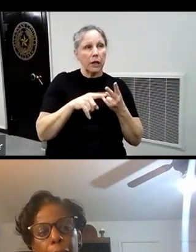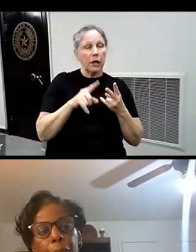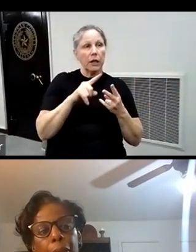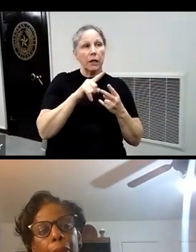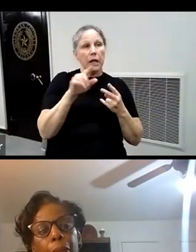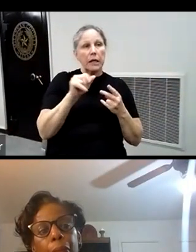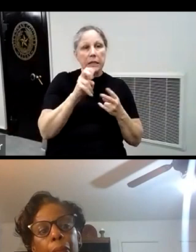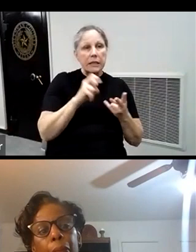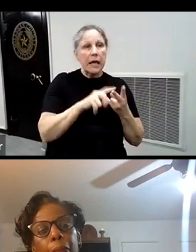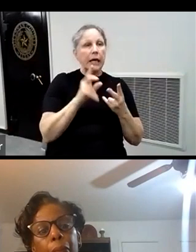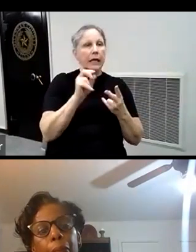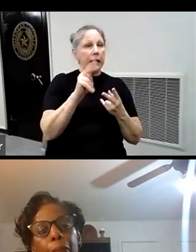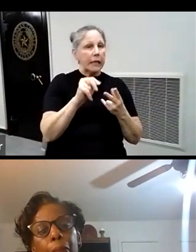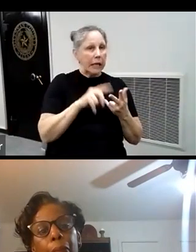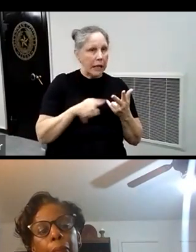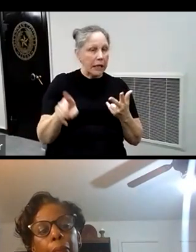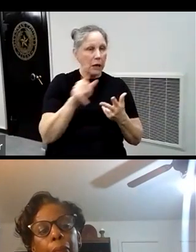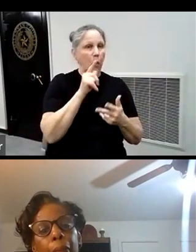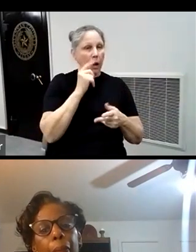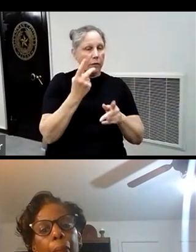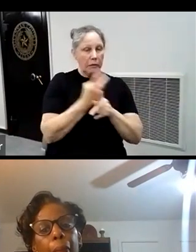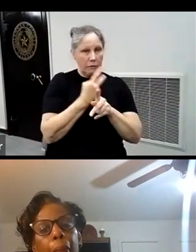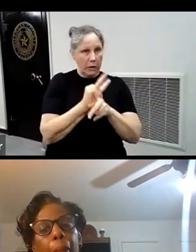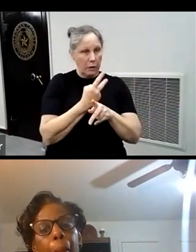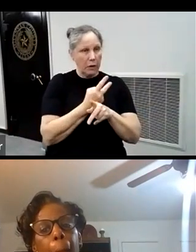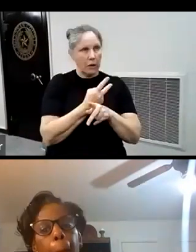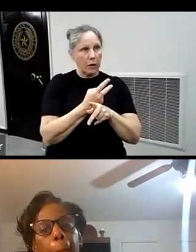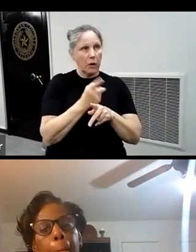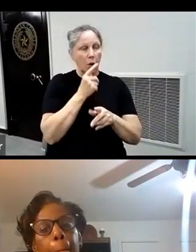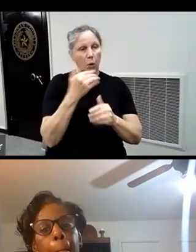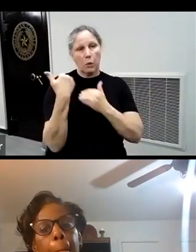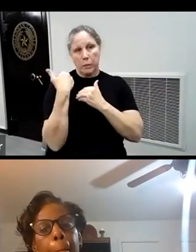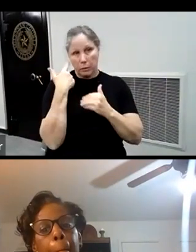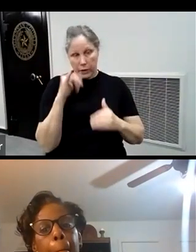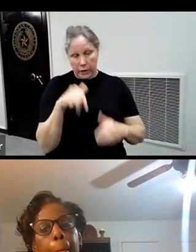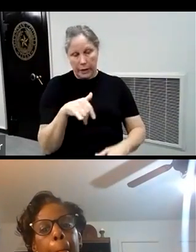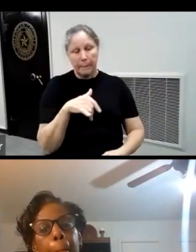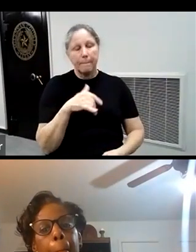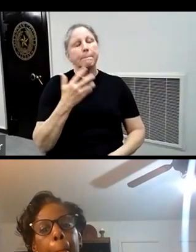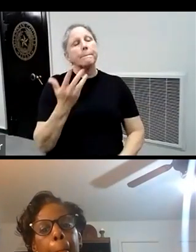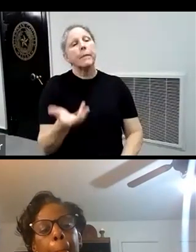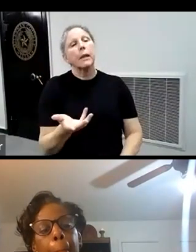Jamie and that group to look at that.